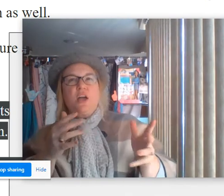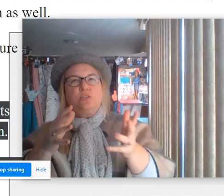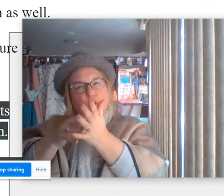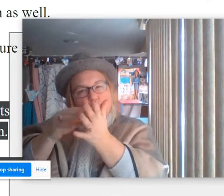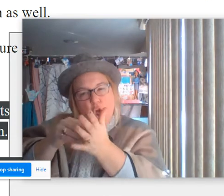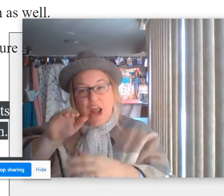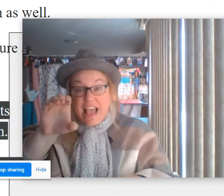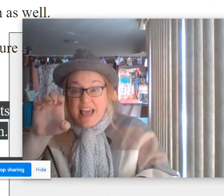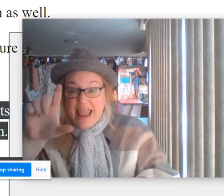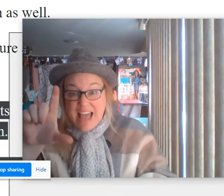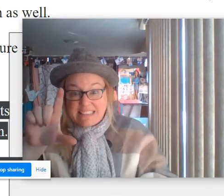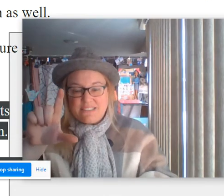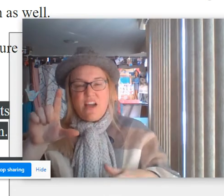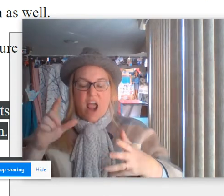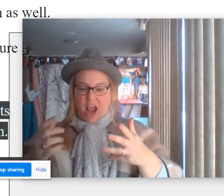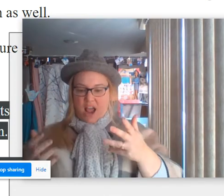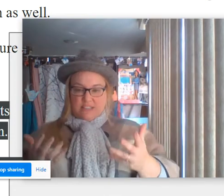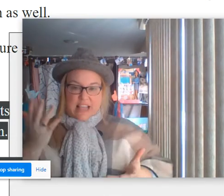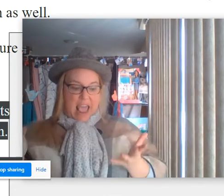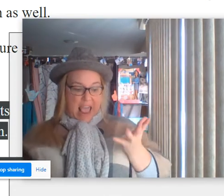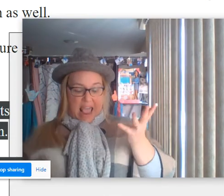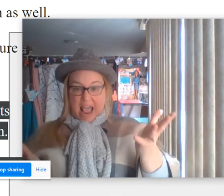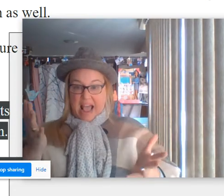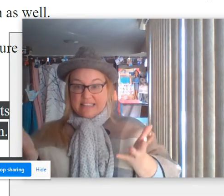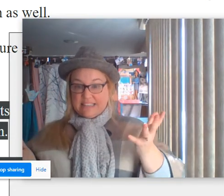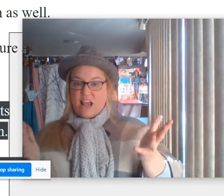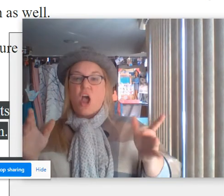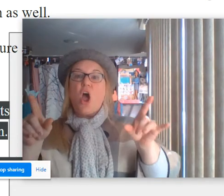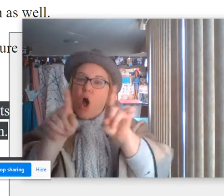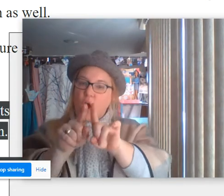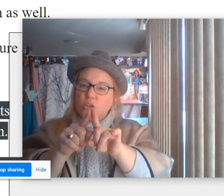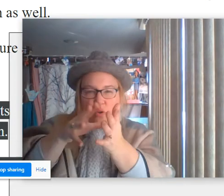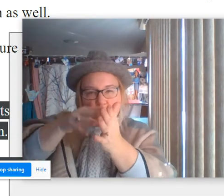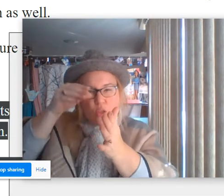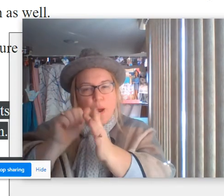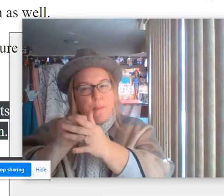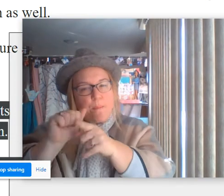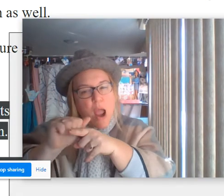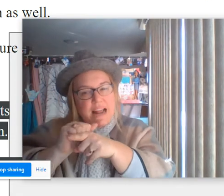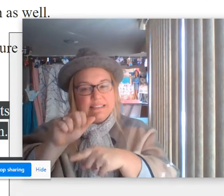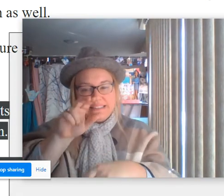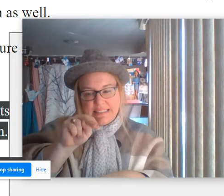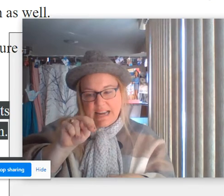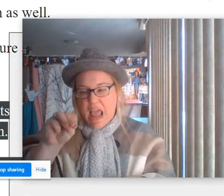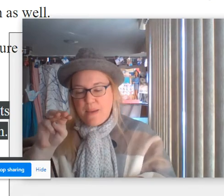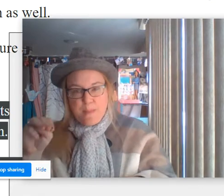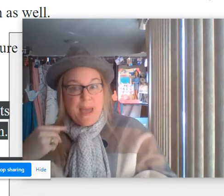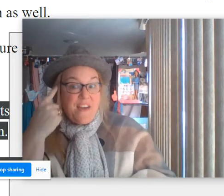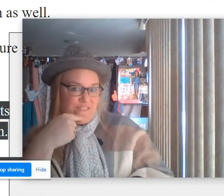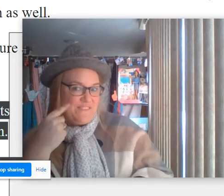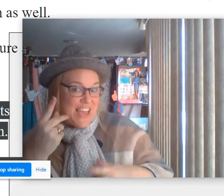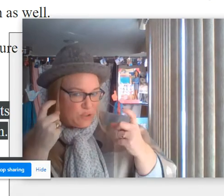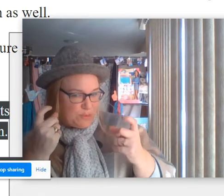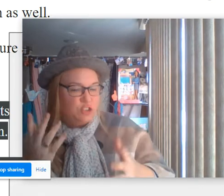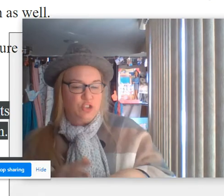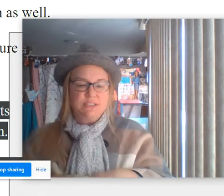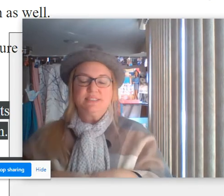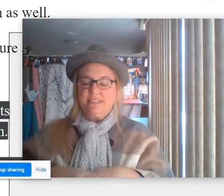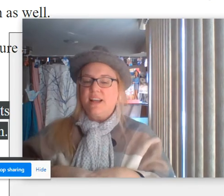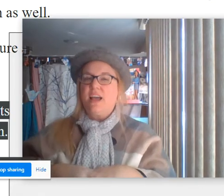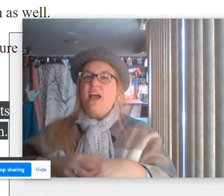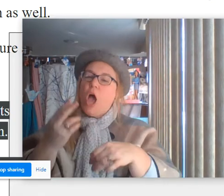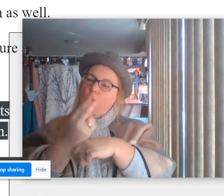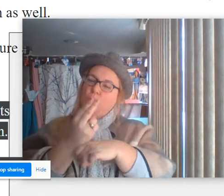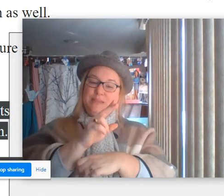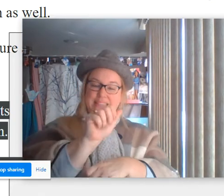of pantomime, and again, those NMMs, the facial expressions, non-manual markers. It uses the alphabet, and alphabet